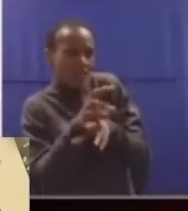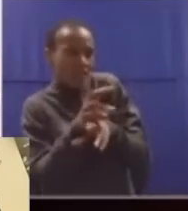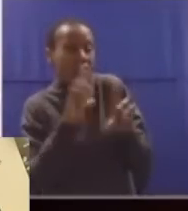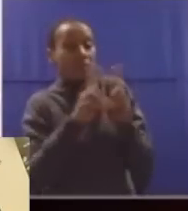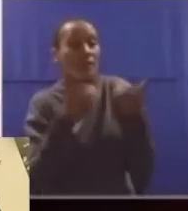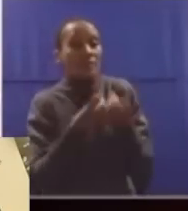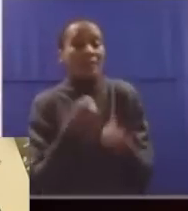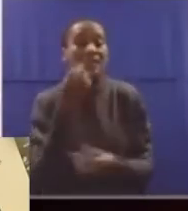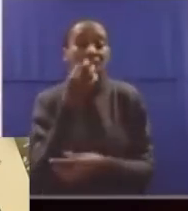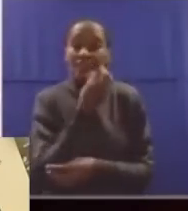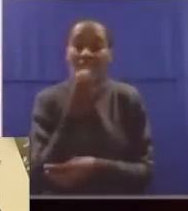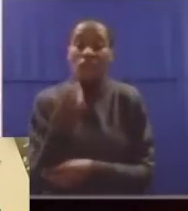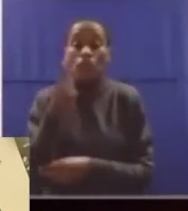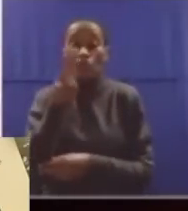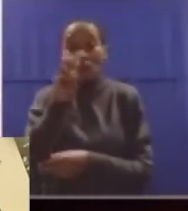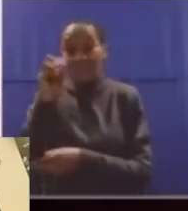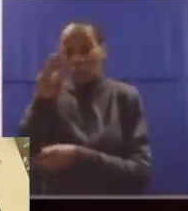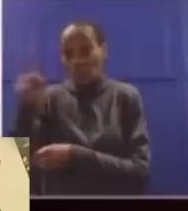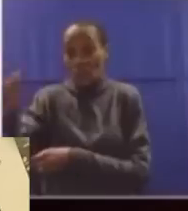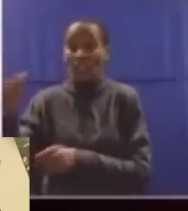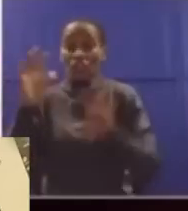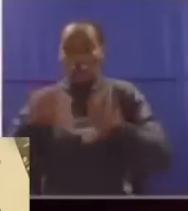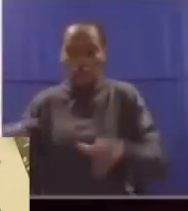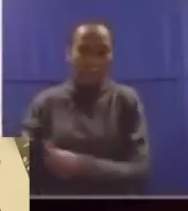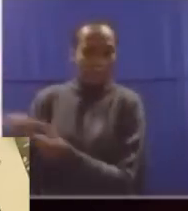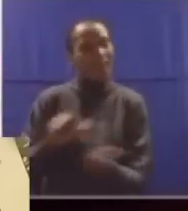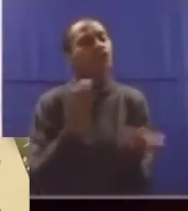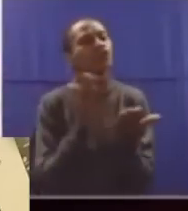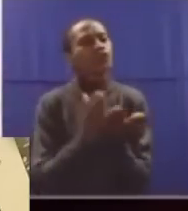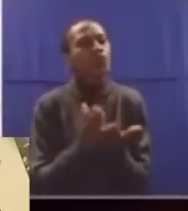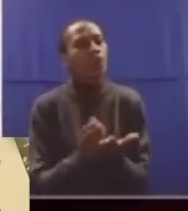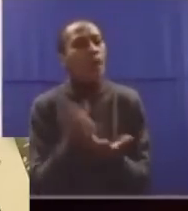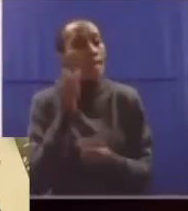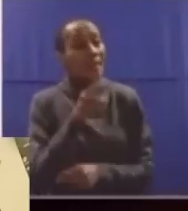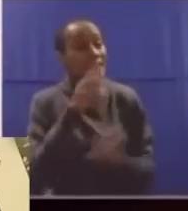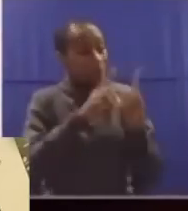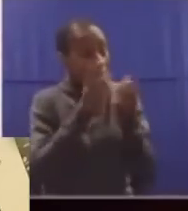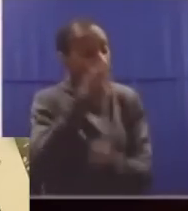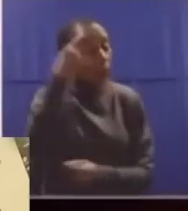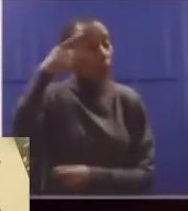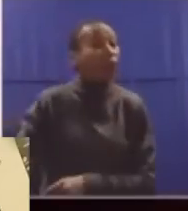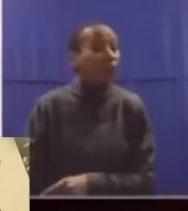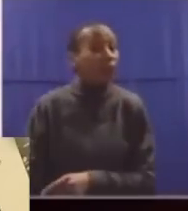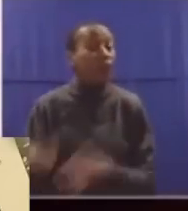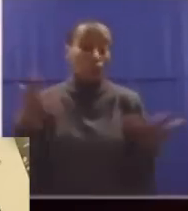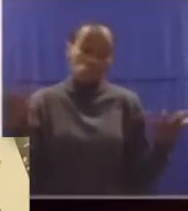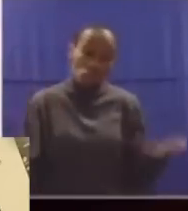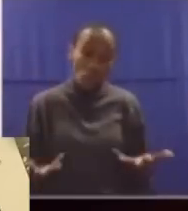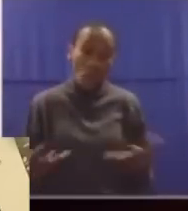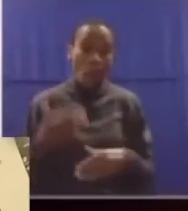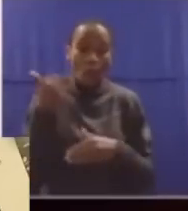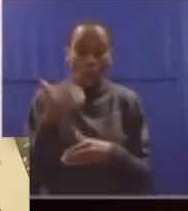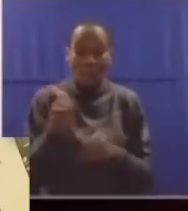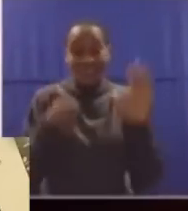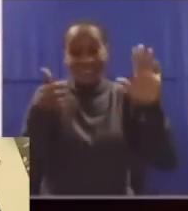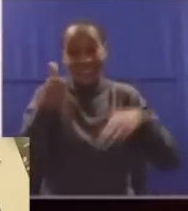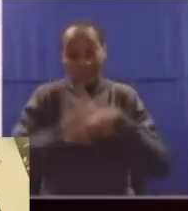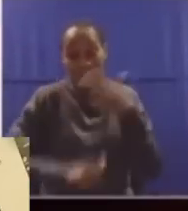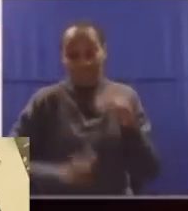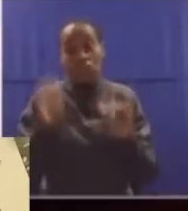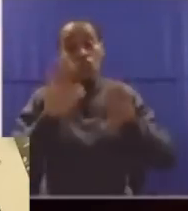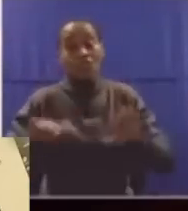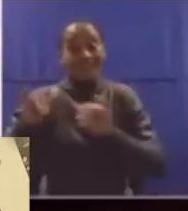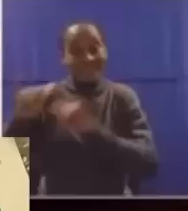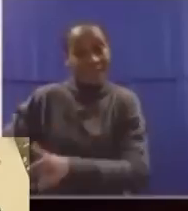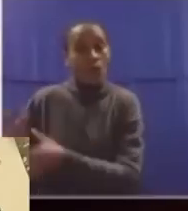all learners back to school immediately. But this too was ignored and rotational timetables continued for another 6 months.